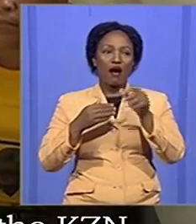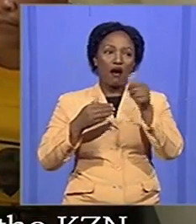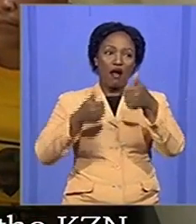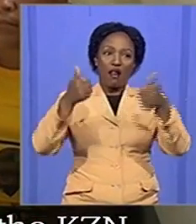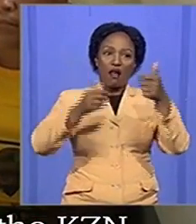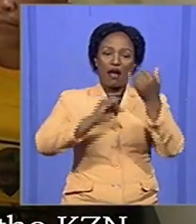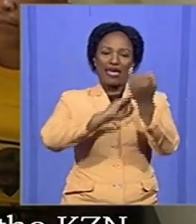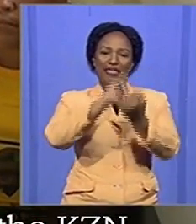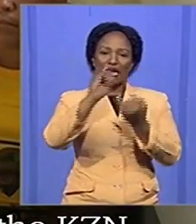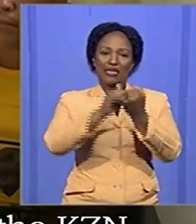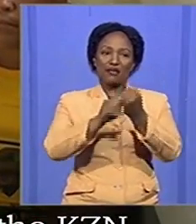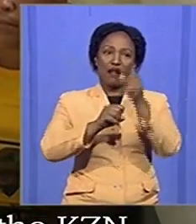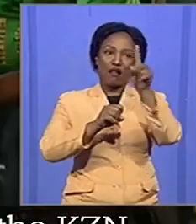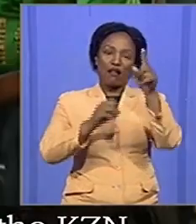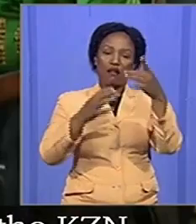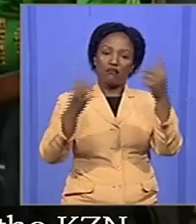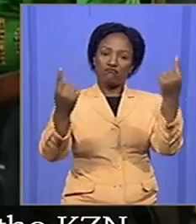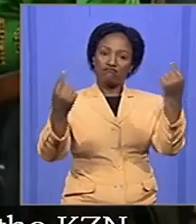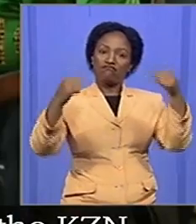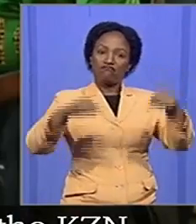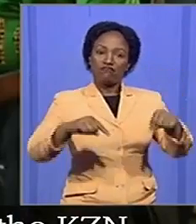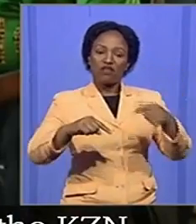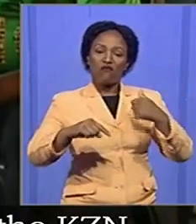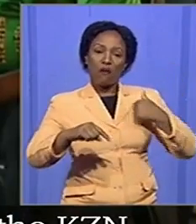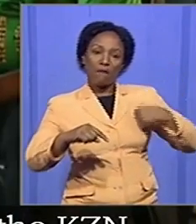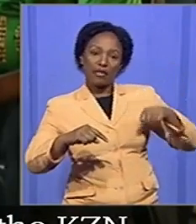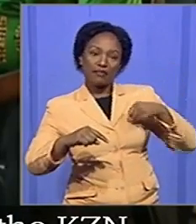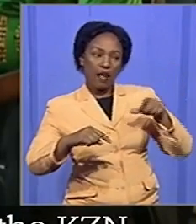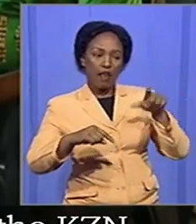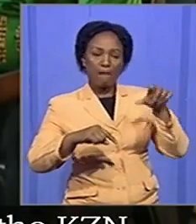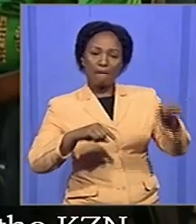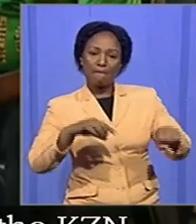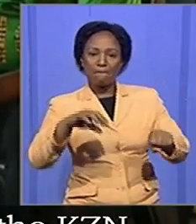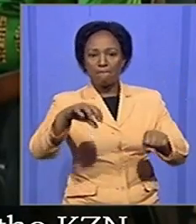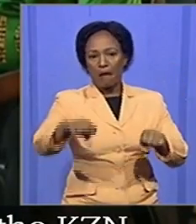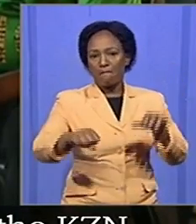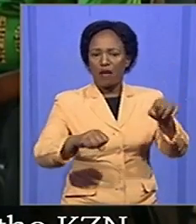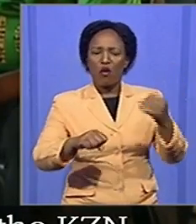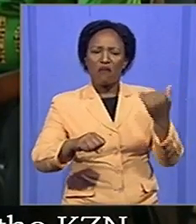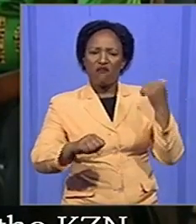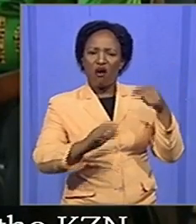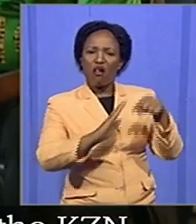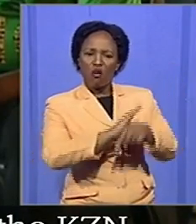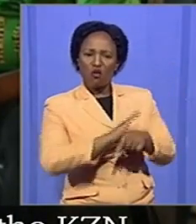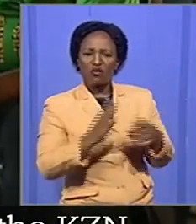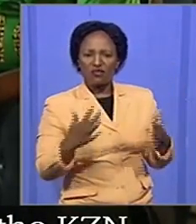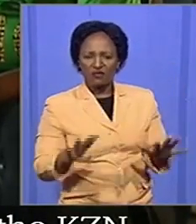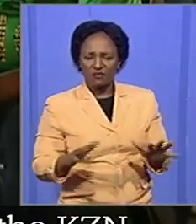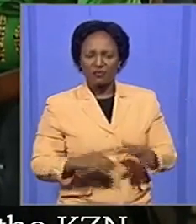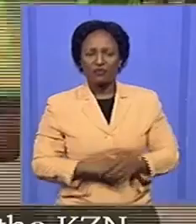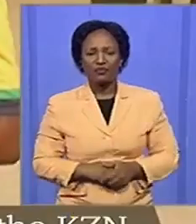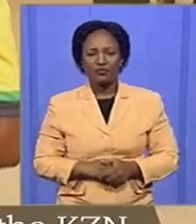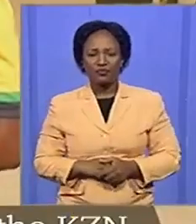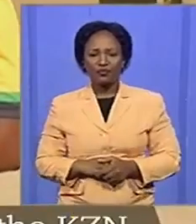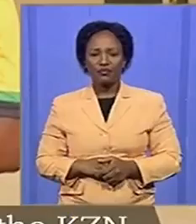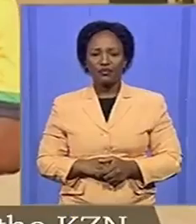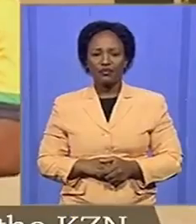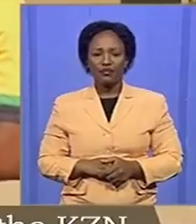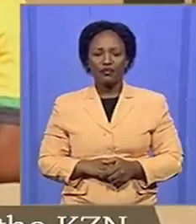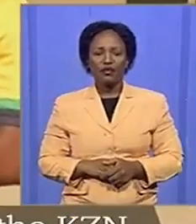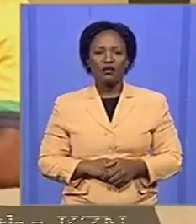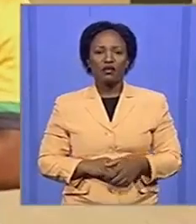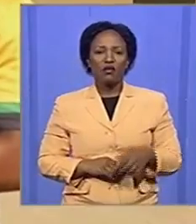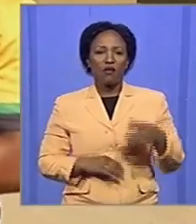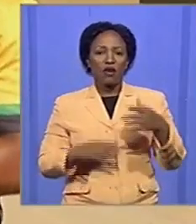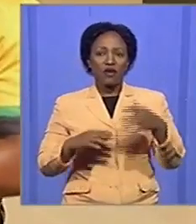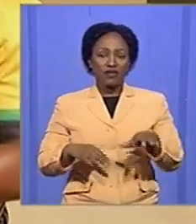matjhaba molemong wa o boela o hapa bomasipala ba baholo ba ileng ba balahlehela pejana. We've been invited across